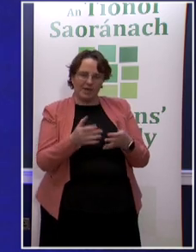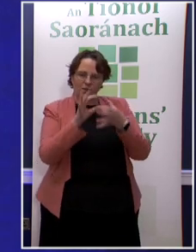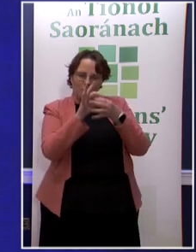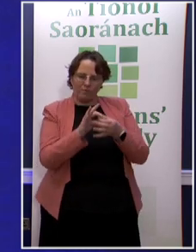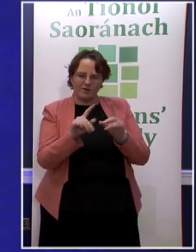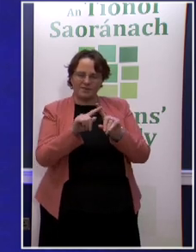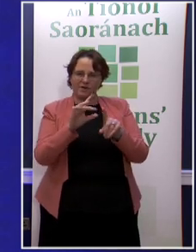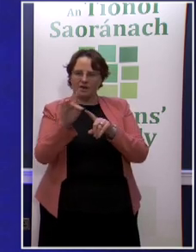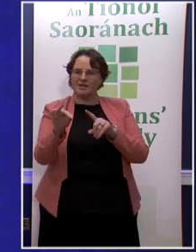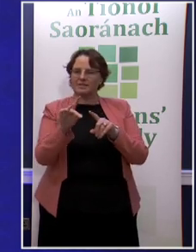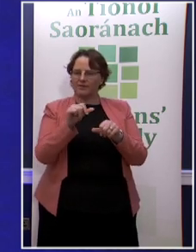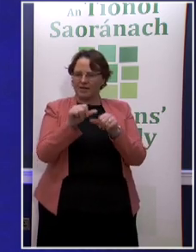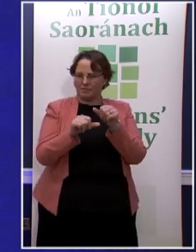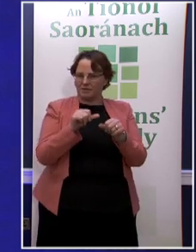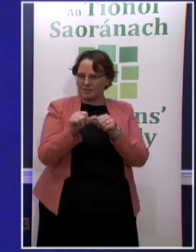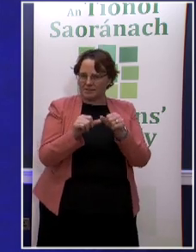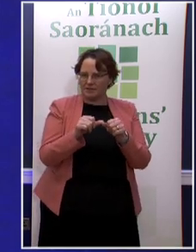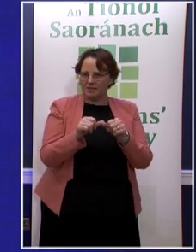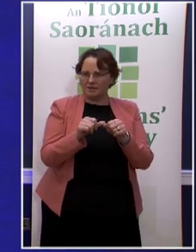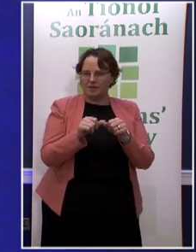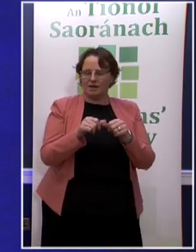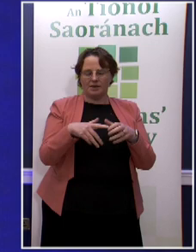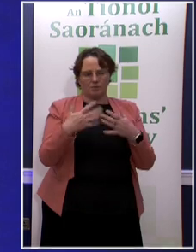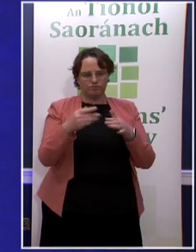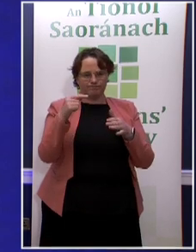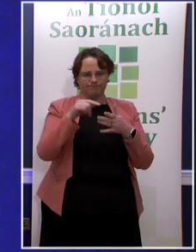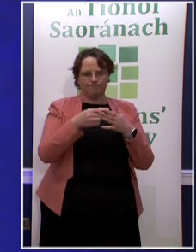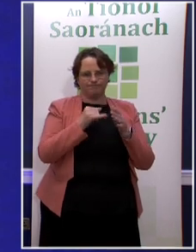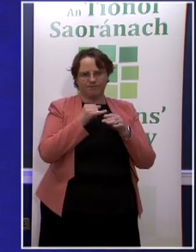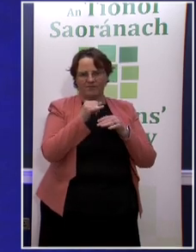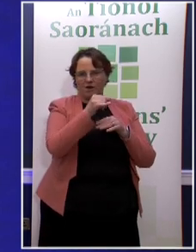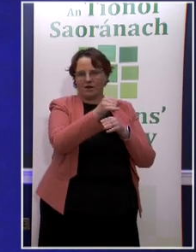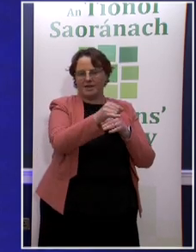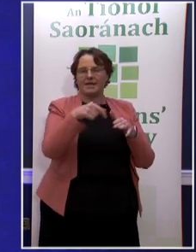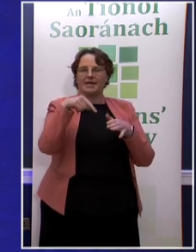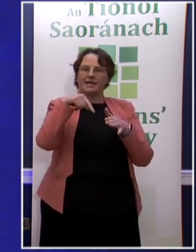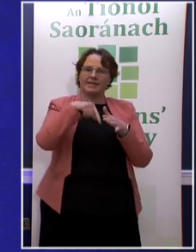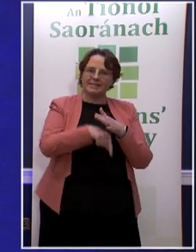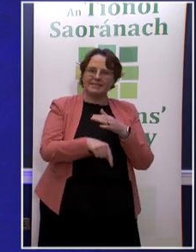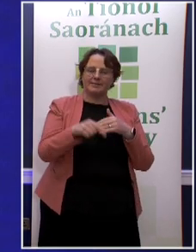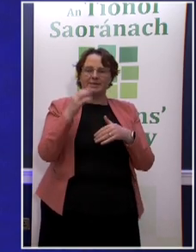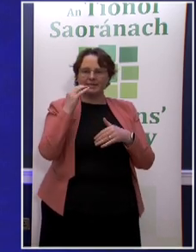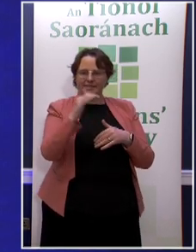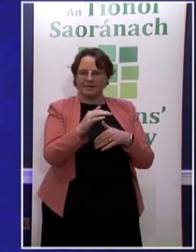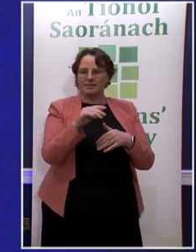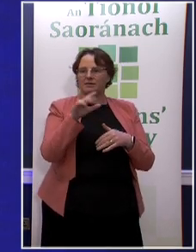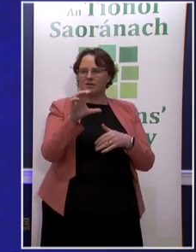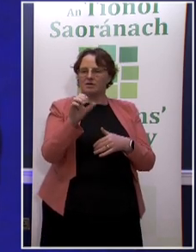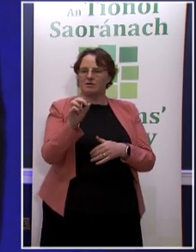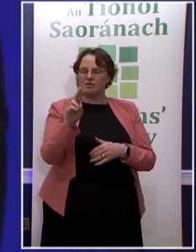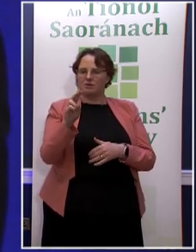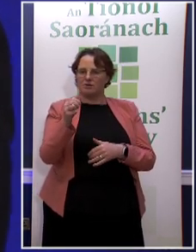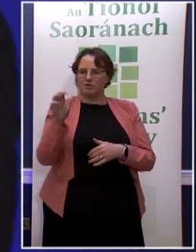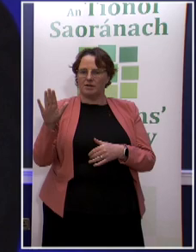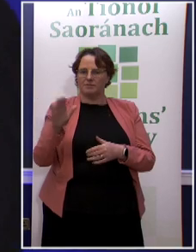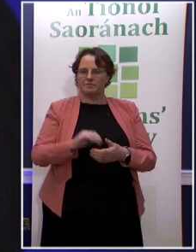fact, we're gradually discovering that there's far, far more extensive reefs of these deep sea cold water corals than there are of the tropical ones,